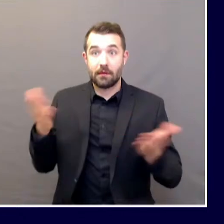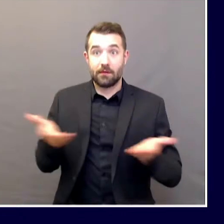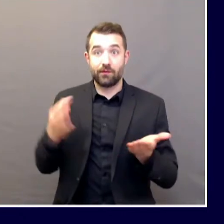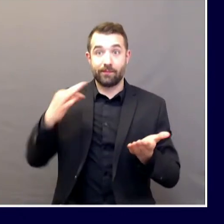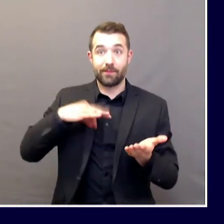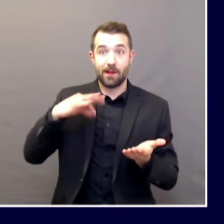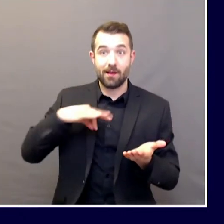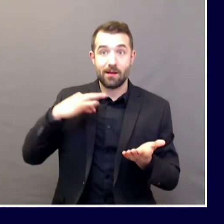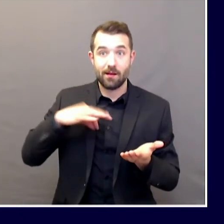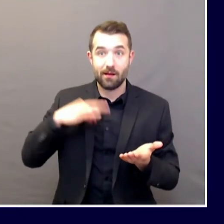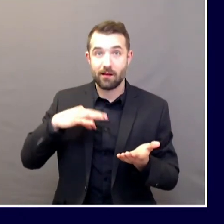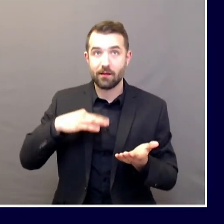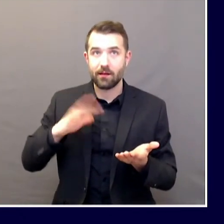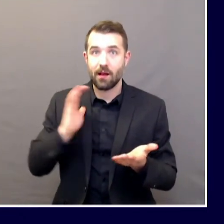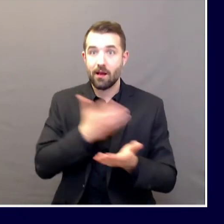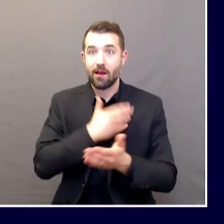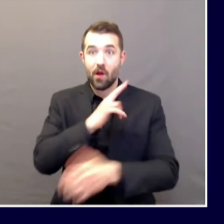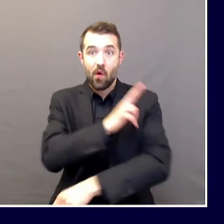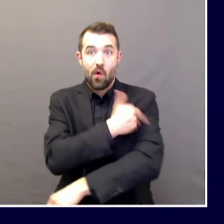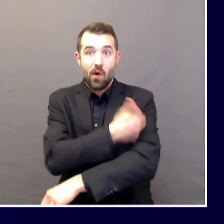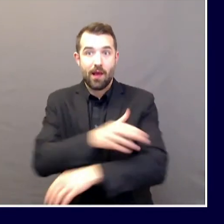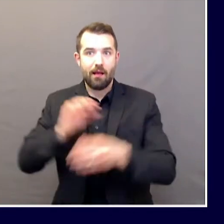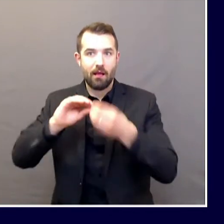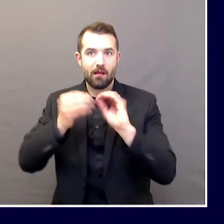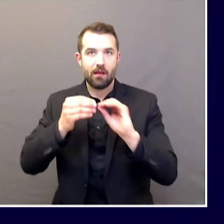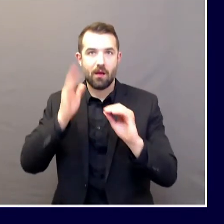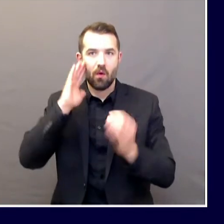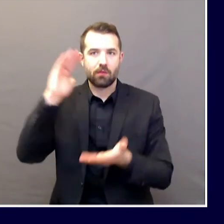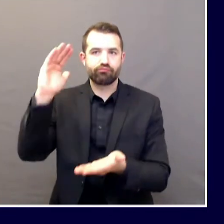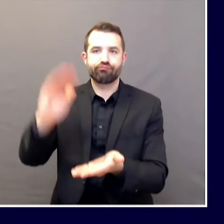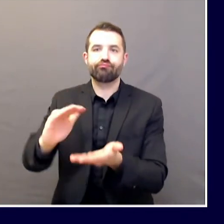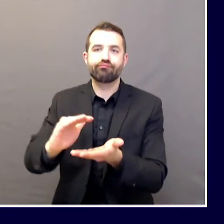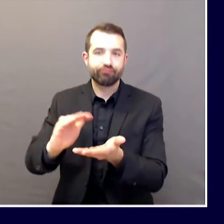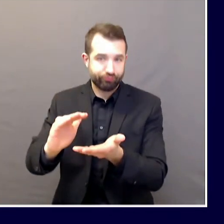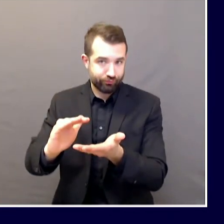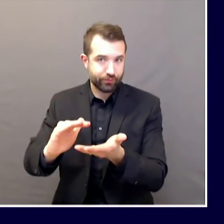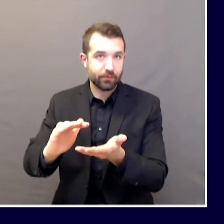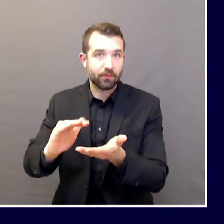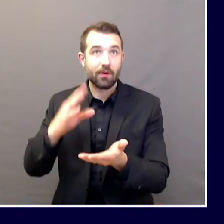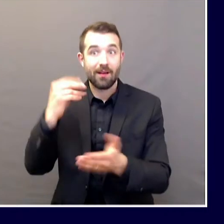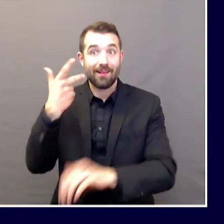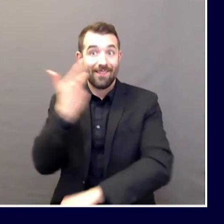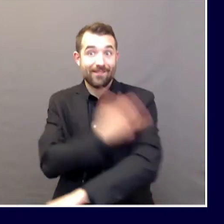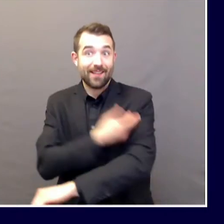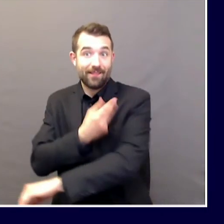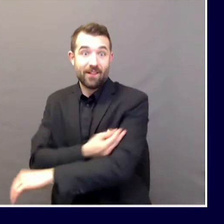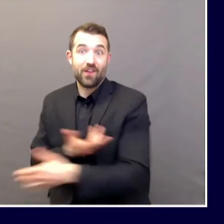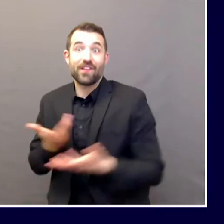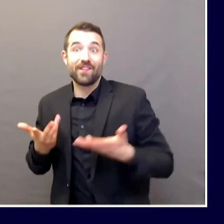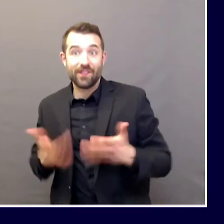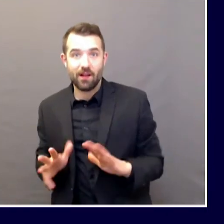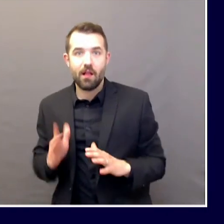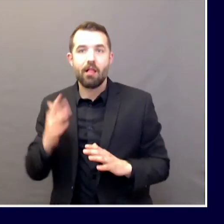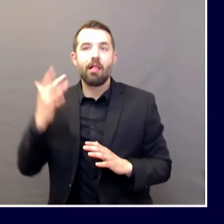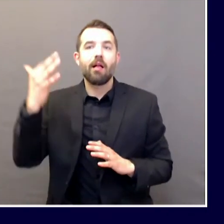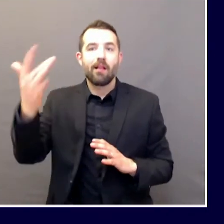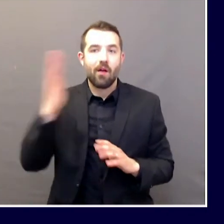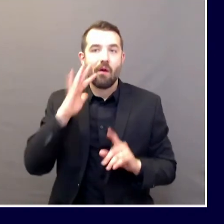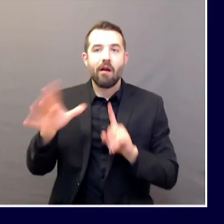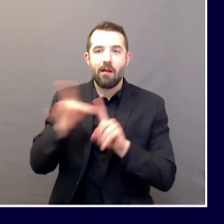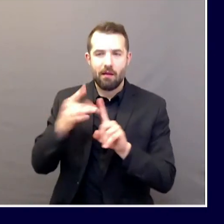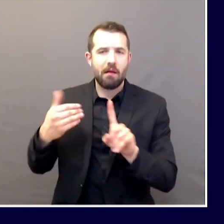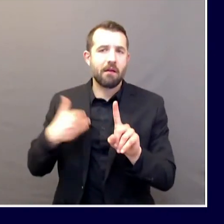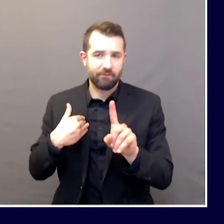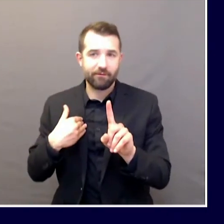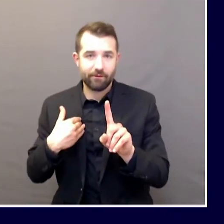reducing the likelihood of dying is 100%. So they are still the right thing to do. And indeed, in many of the case